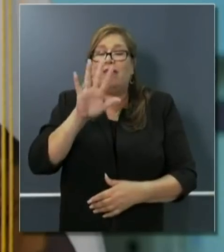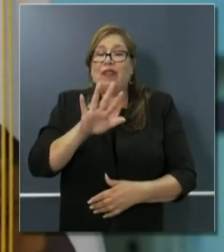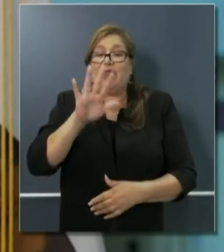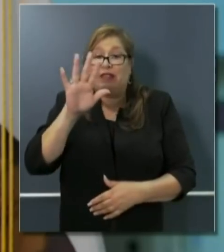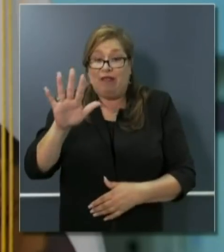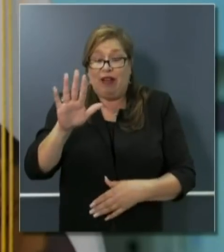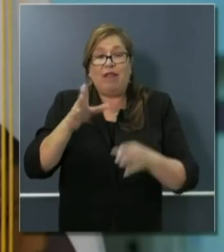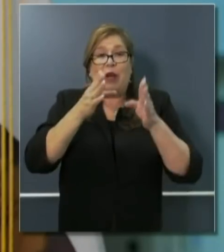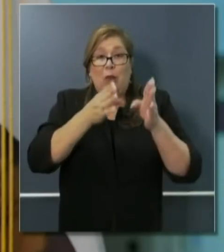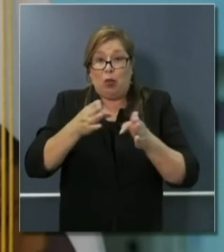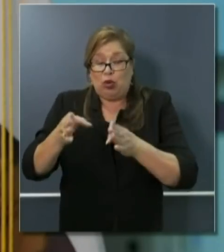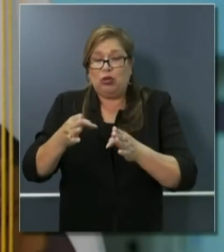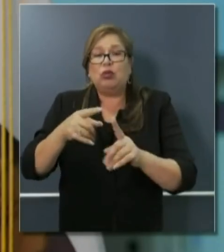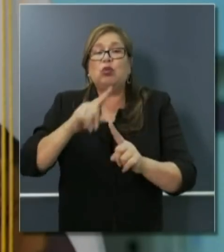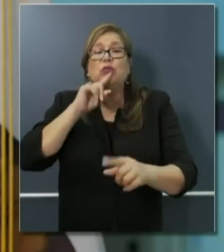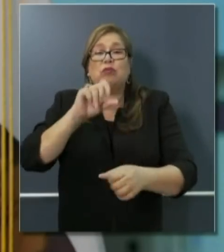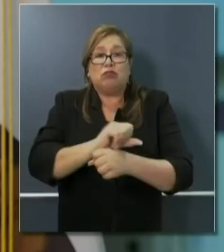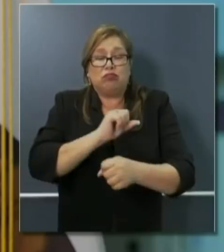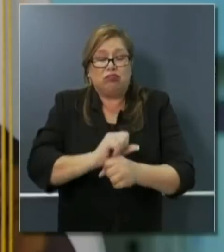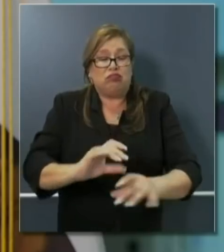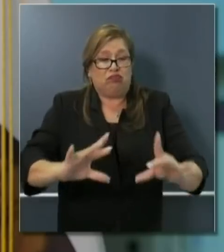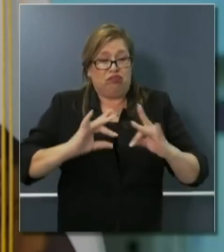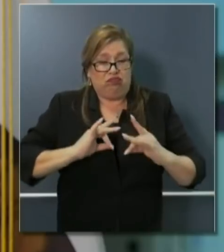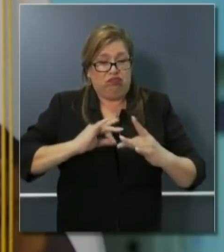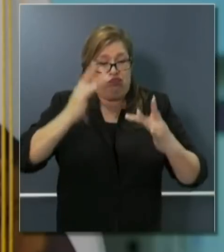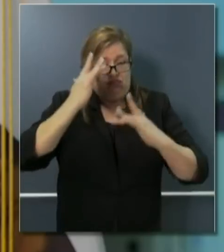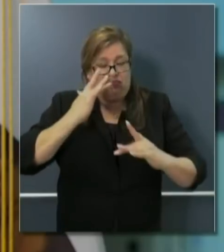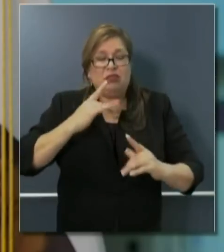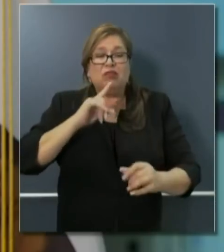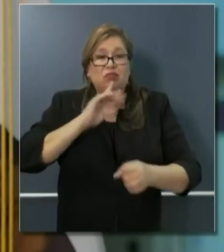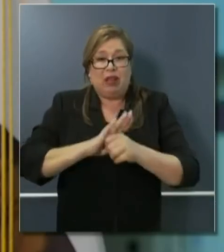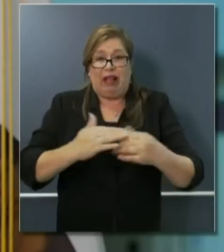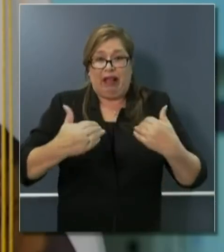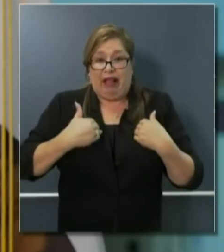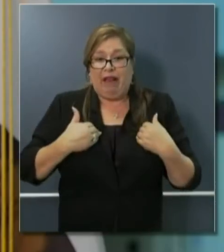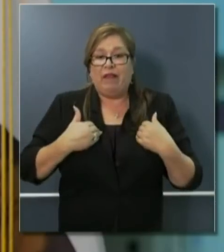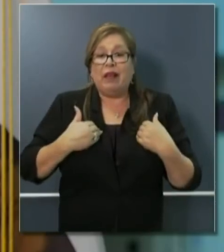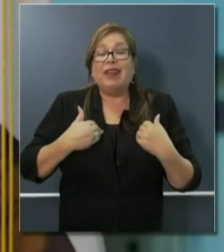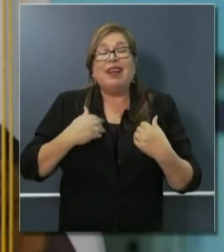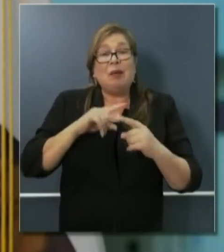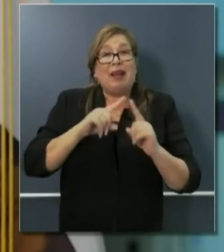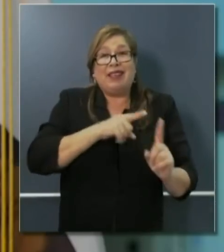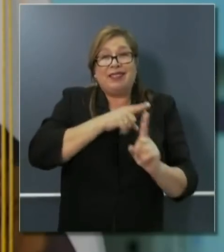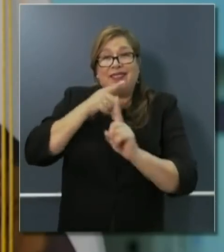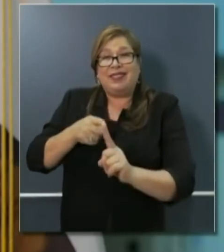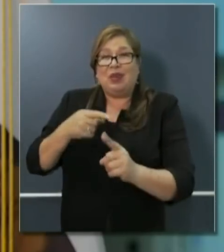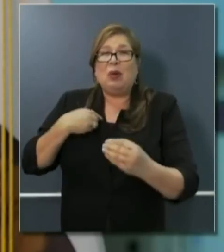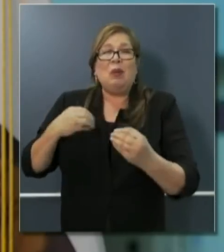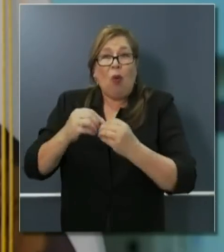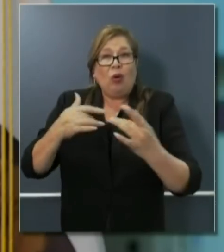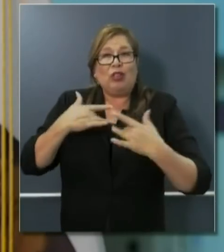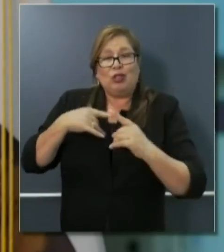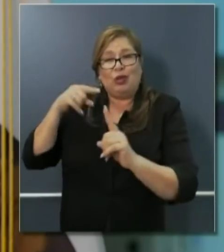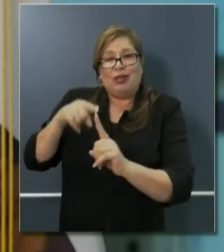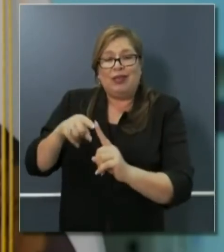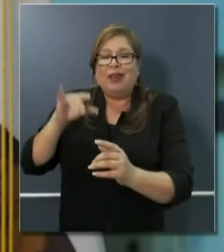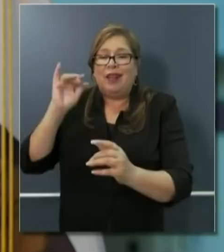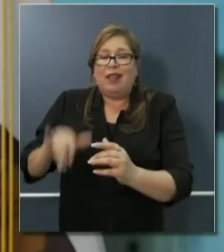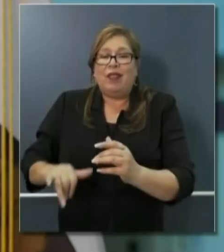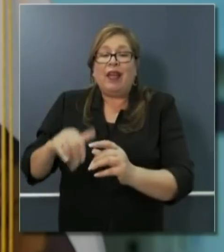8,155 COVID positive cases, but the subset, again, is 1,855 hospitalized